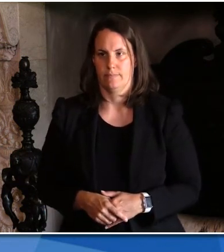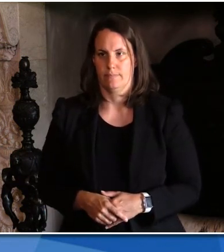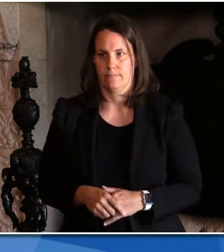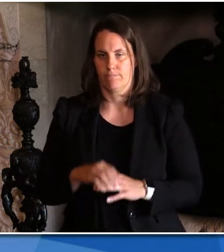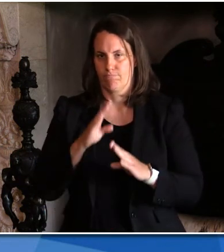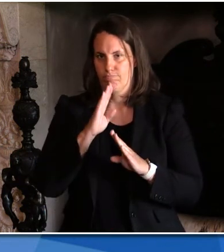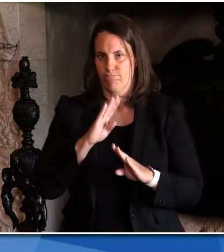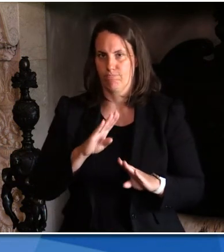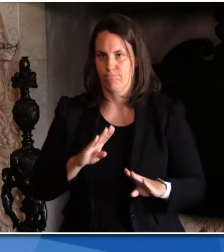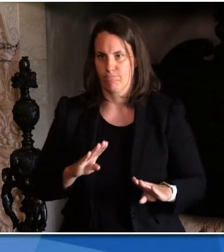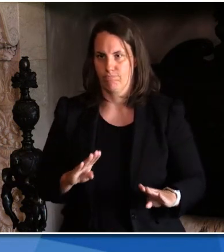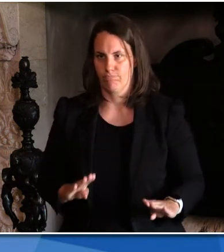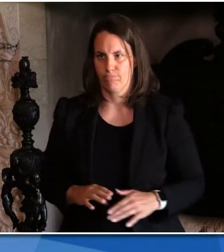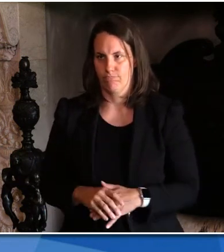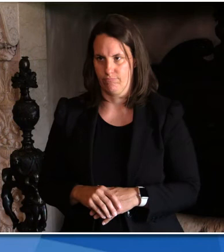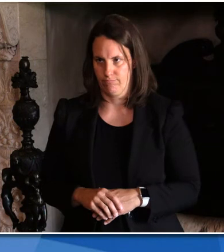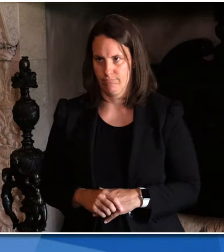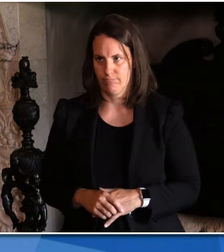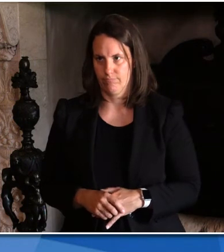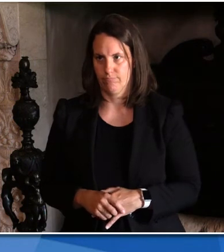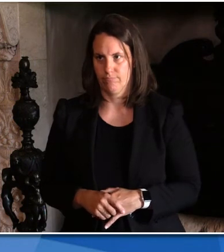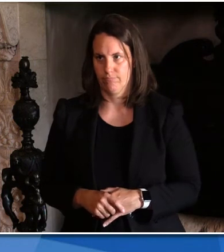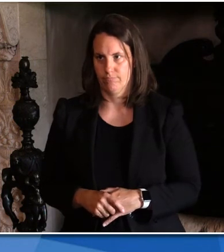Courtney Garish, Spectrum News.